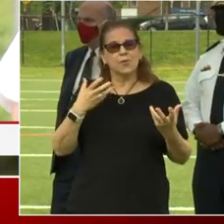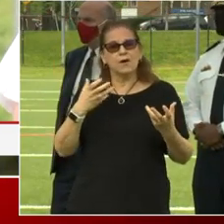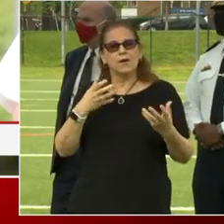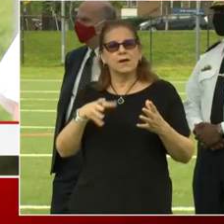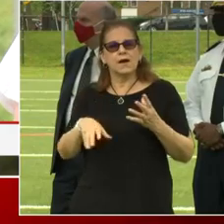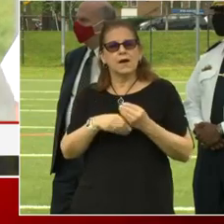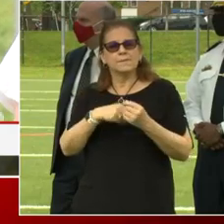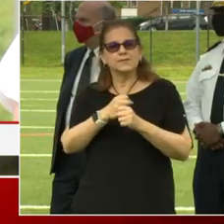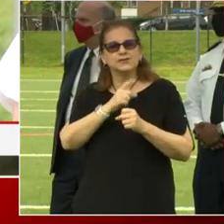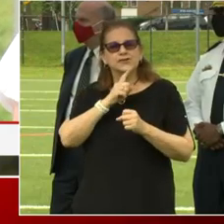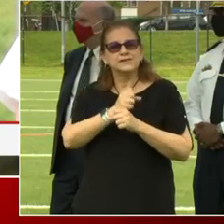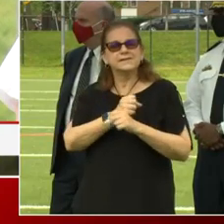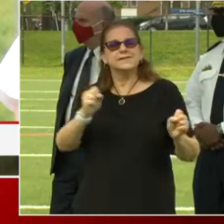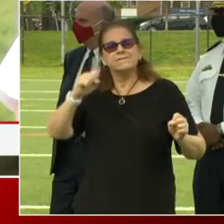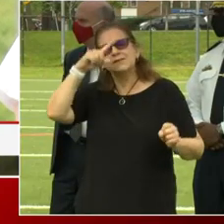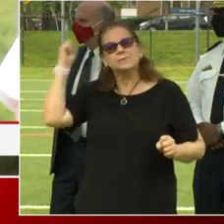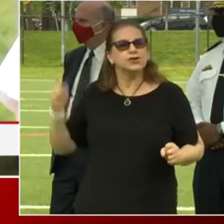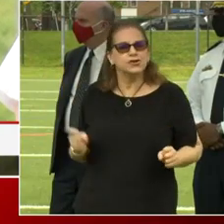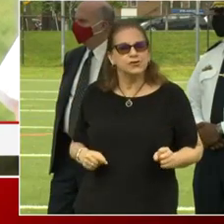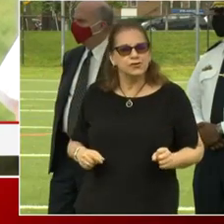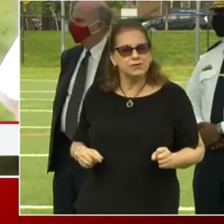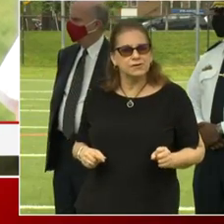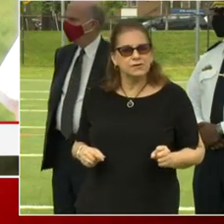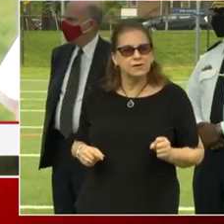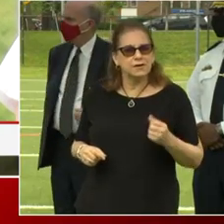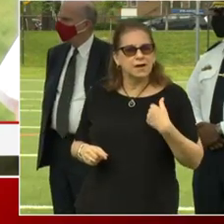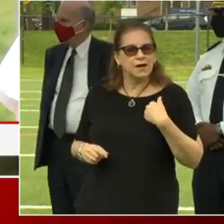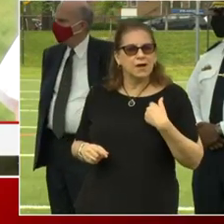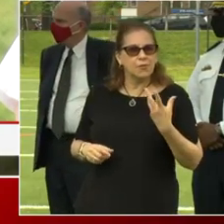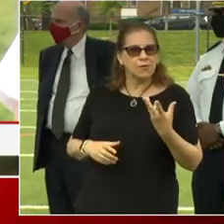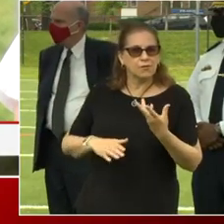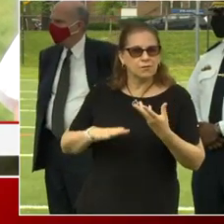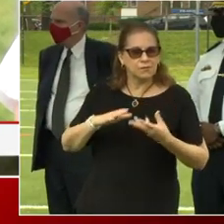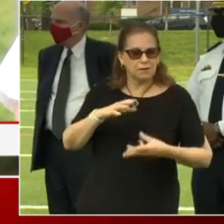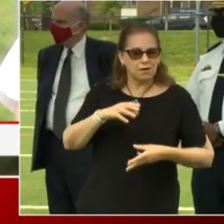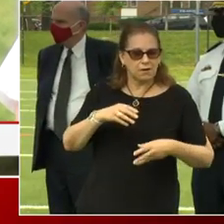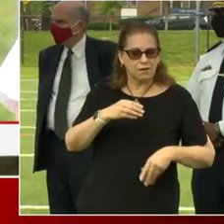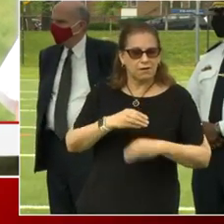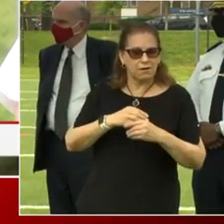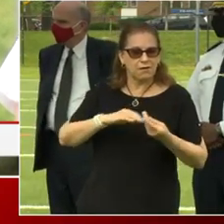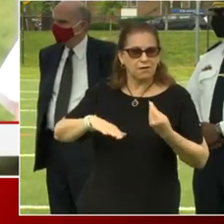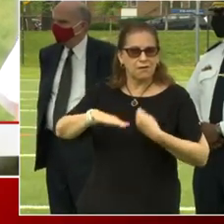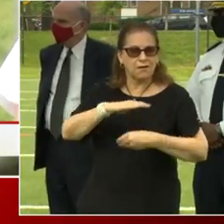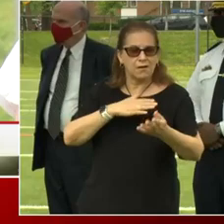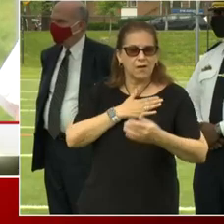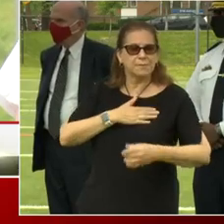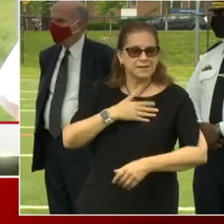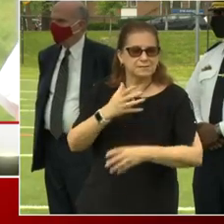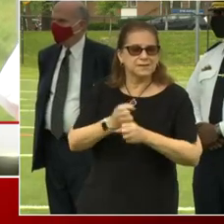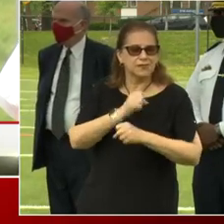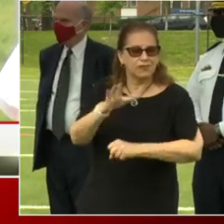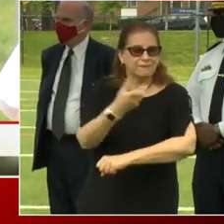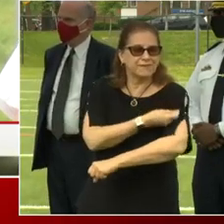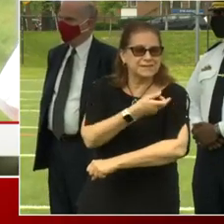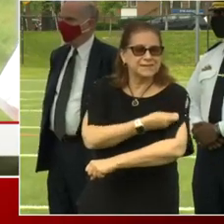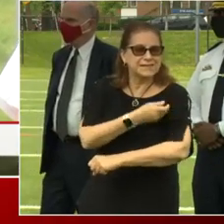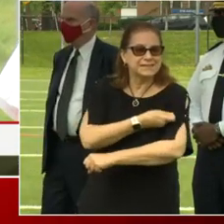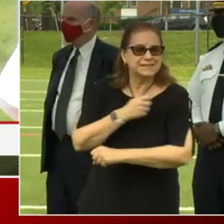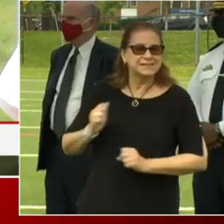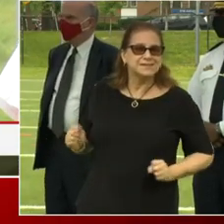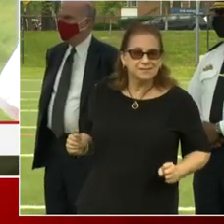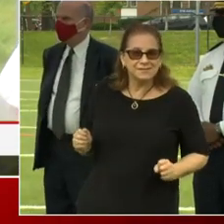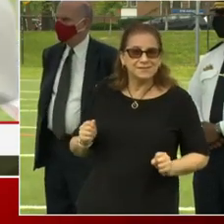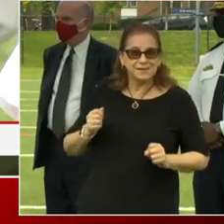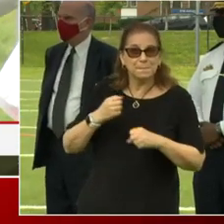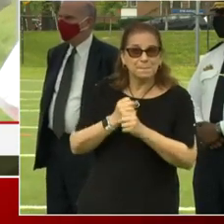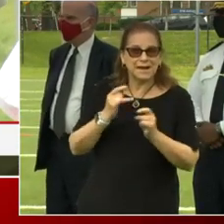shameless plug here with respect to getting vaccinated, because that is also part of enjoying a safe summer. So I want to encourage everyone to go